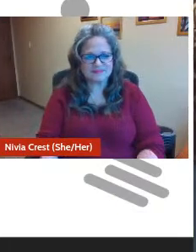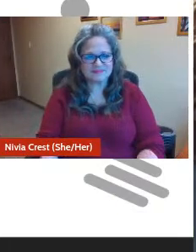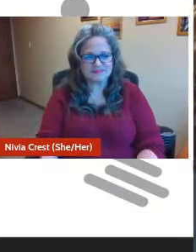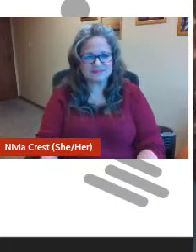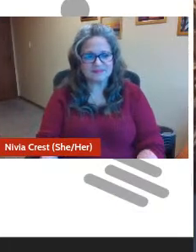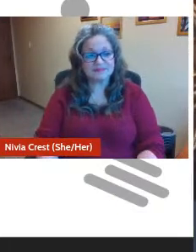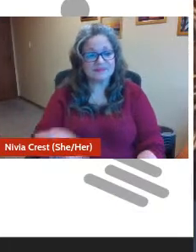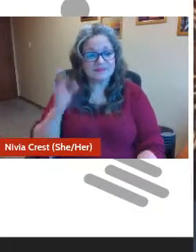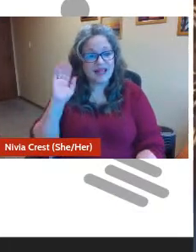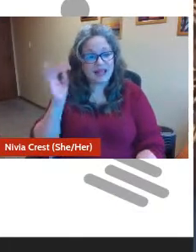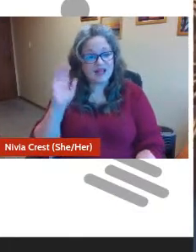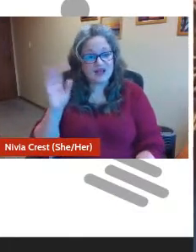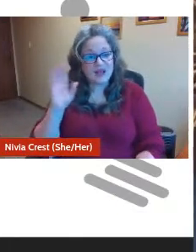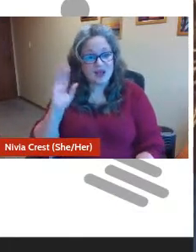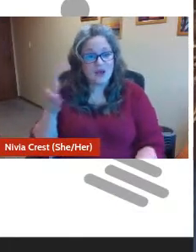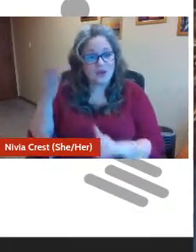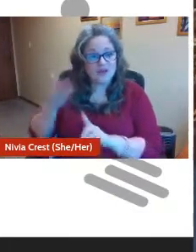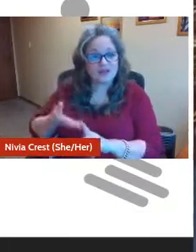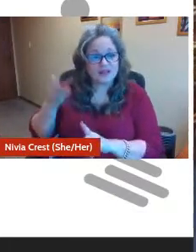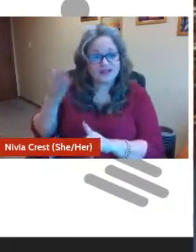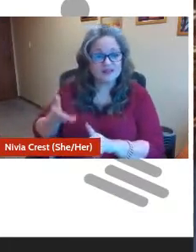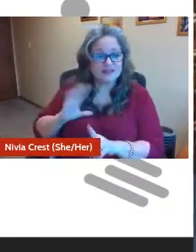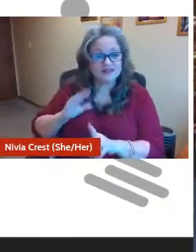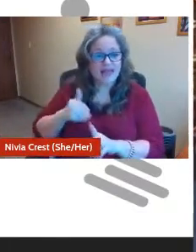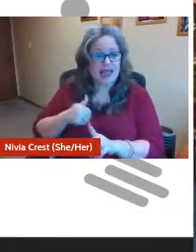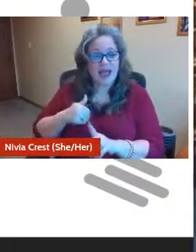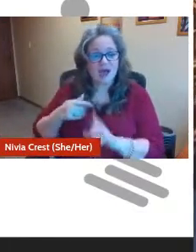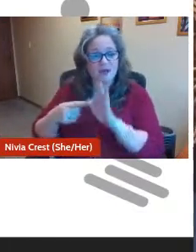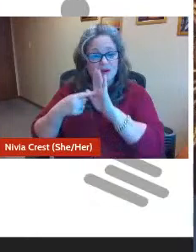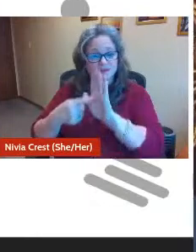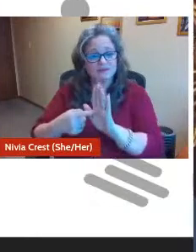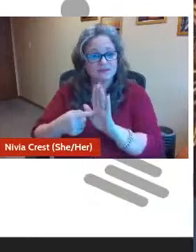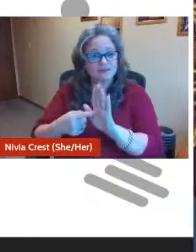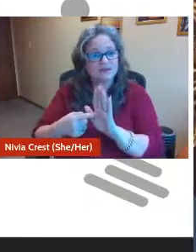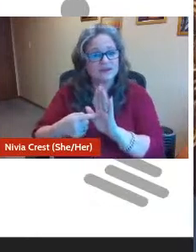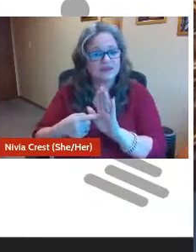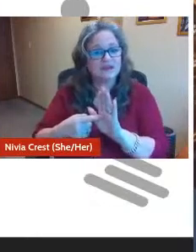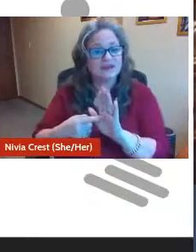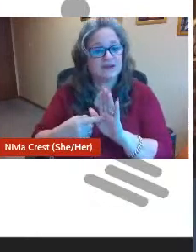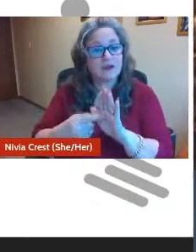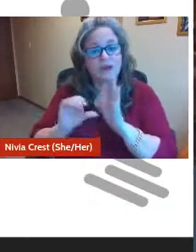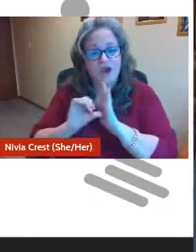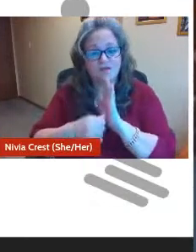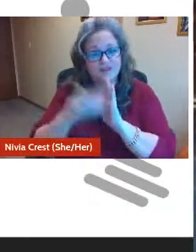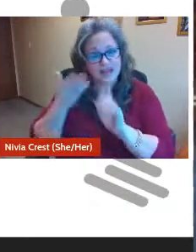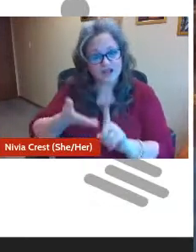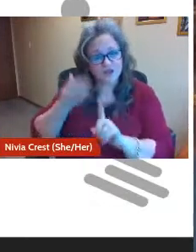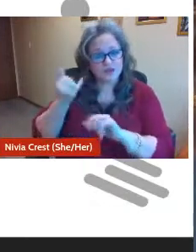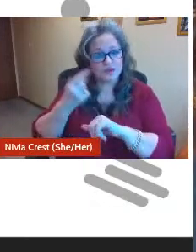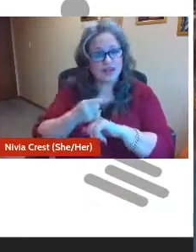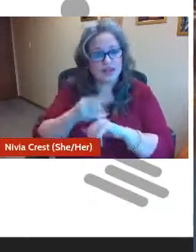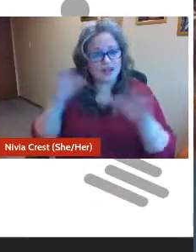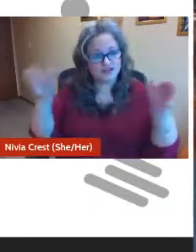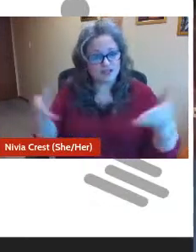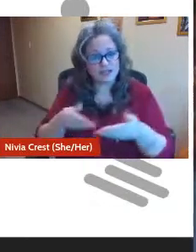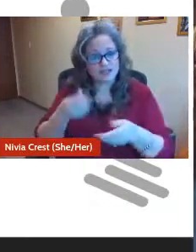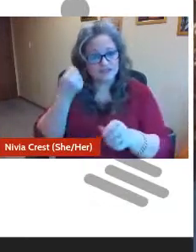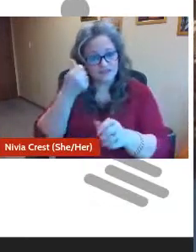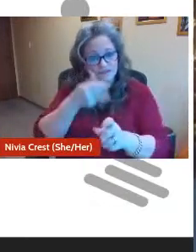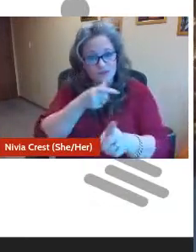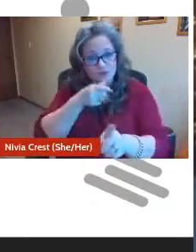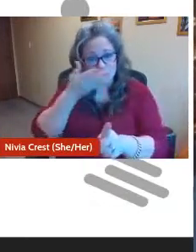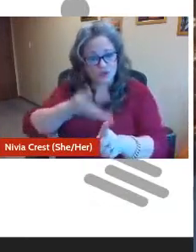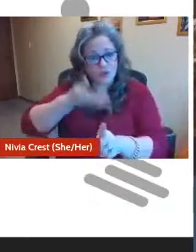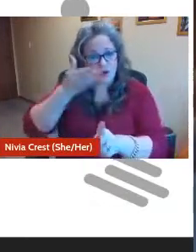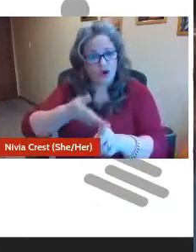Hello, this is our spotlight client. We are highlighting you today. Can you just do an introduction of yourself and